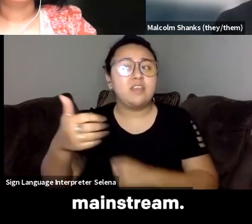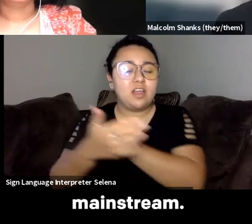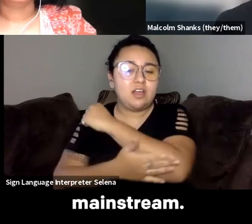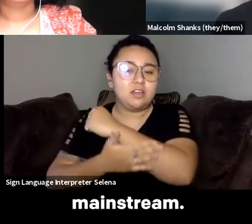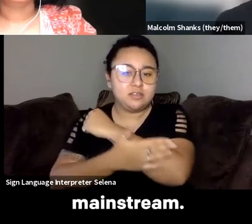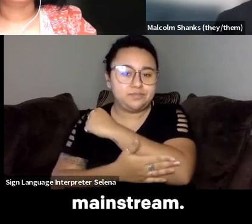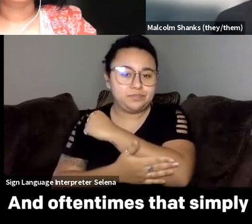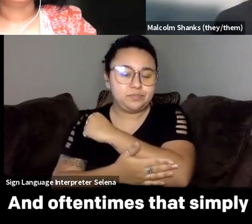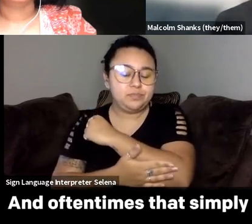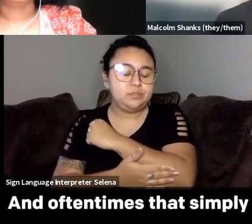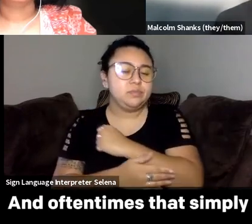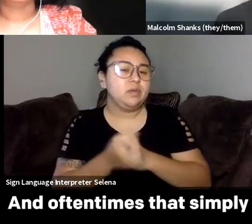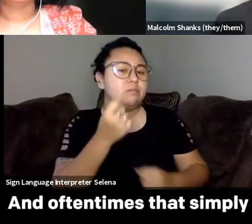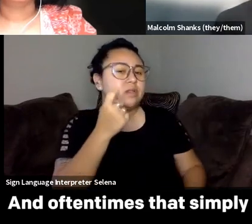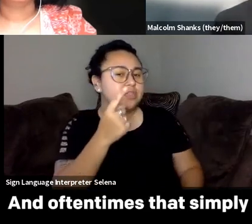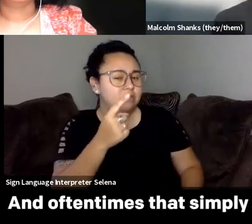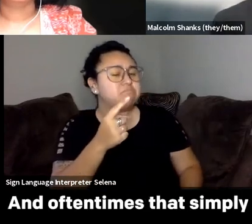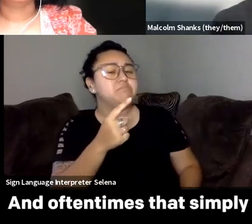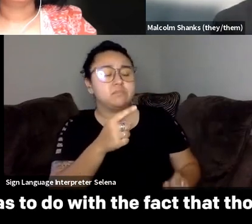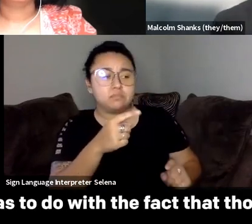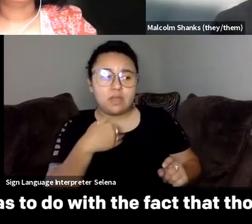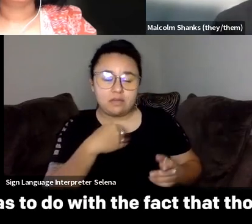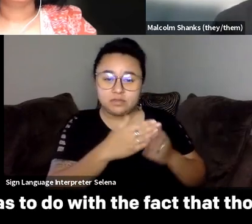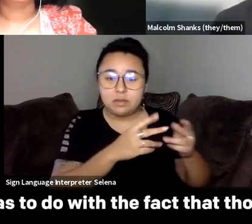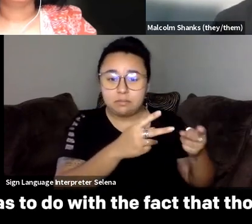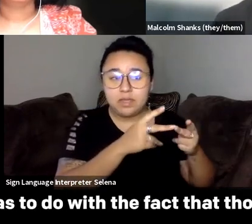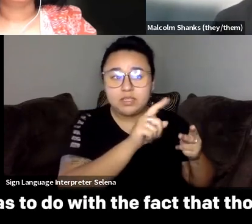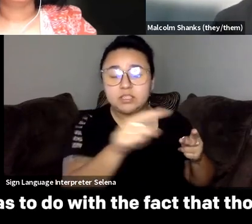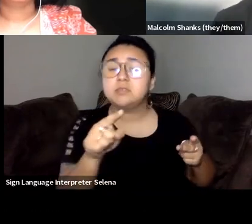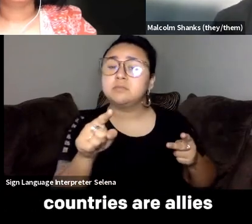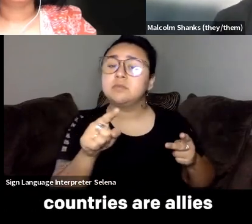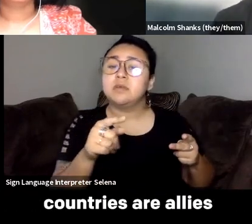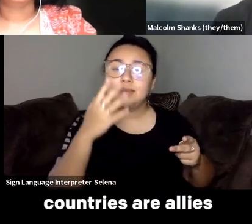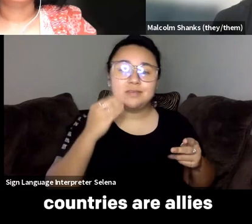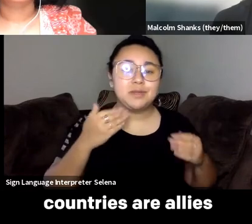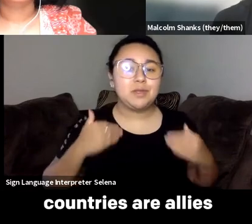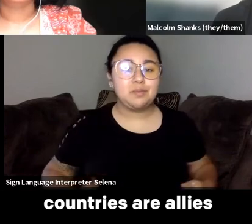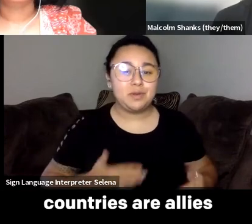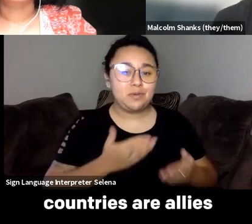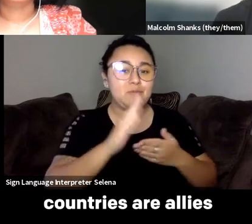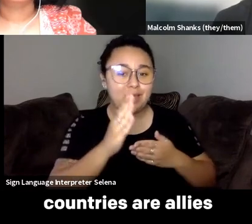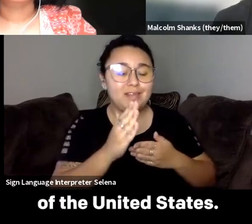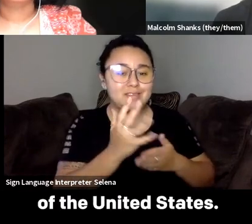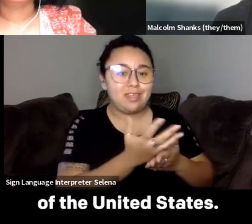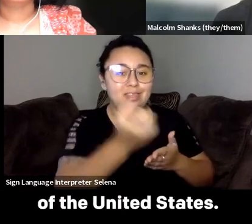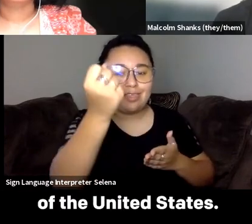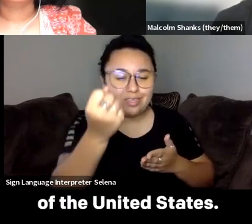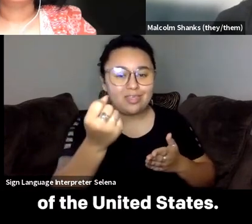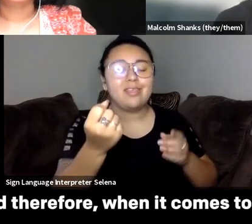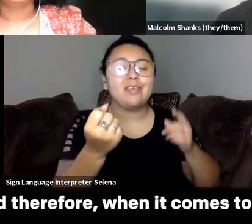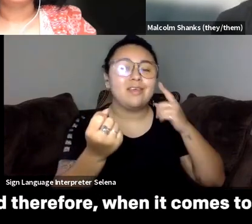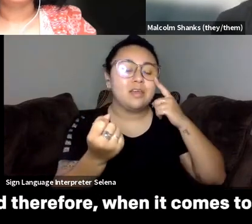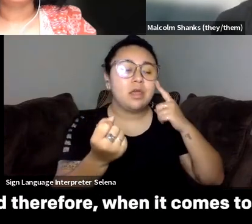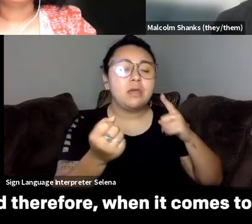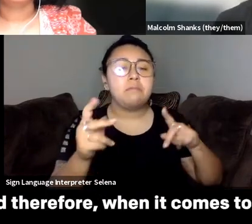the mainstream. And oftentimes that simply has to do with the fact that those countries are allies of the United States.